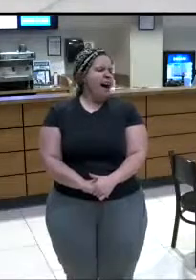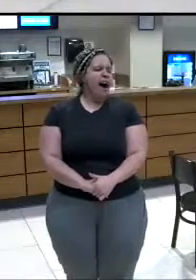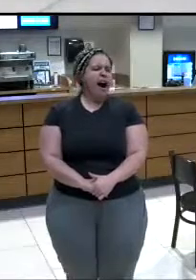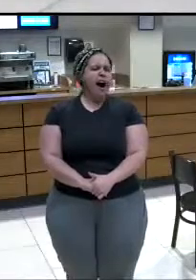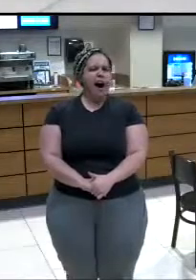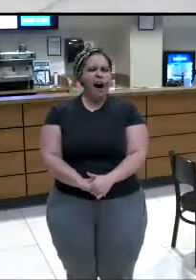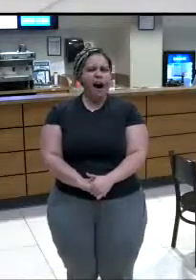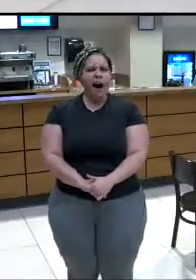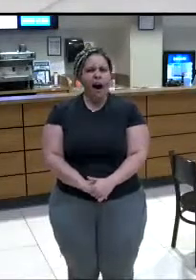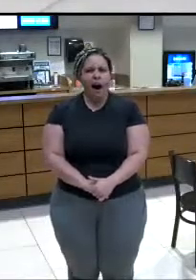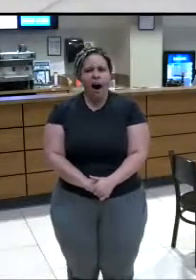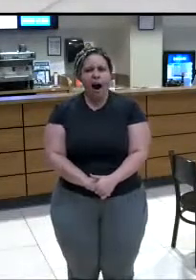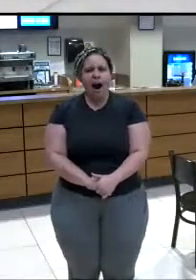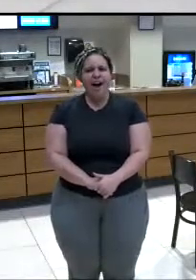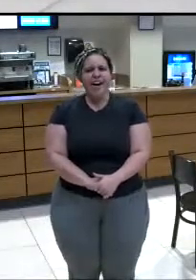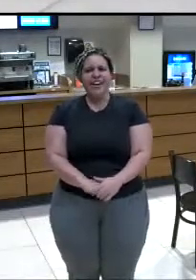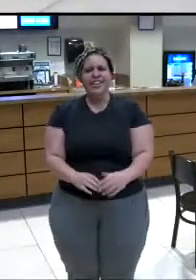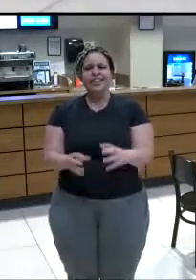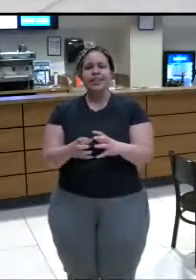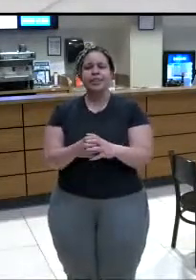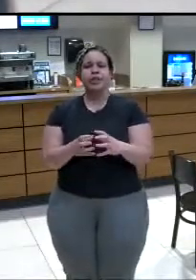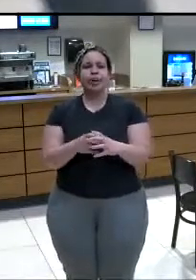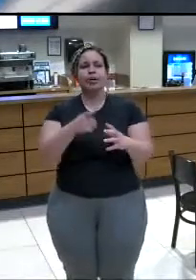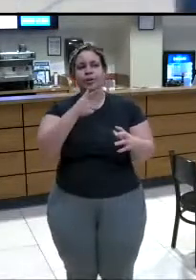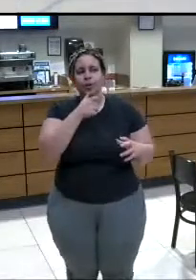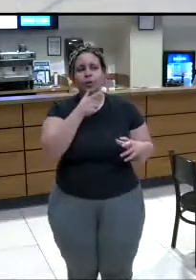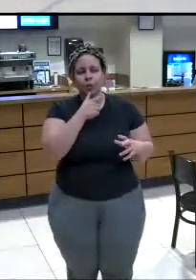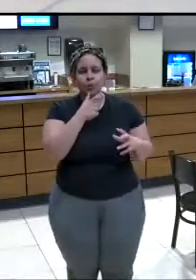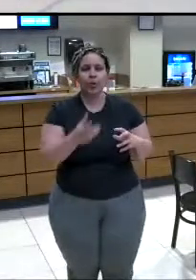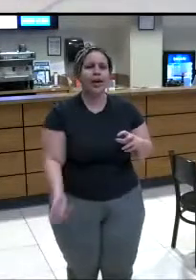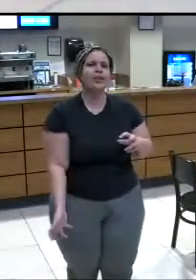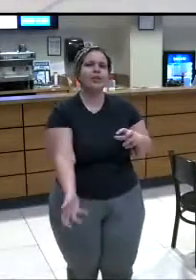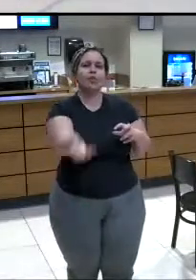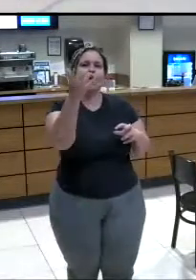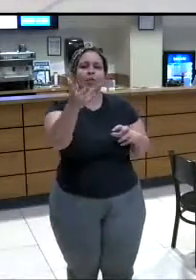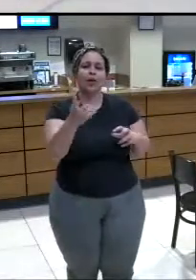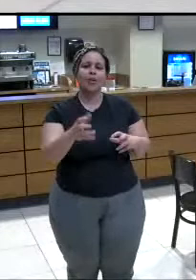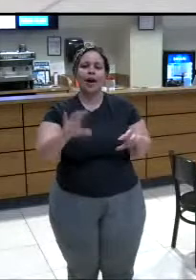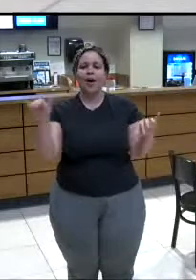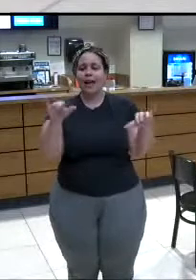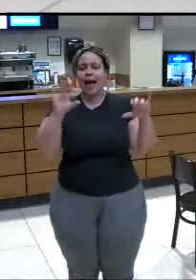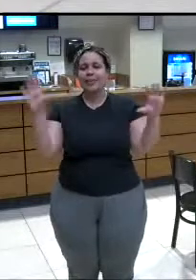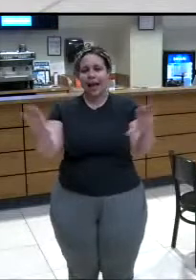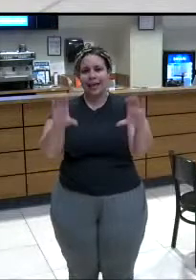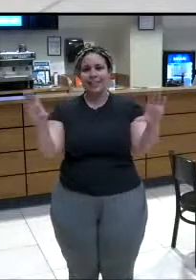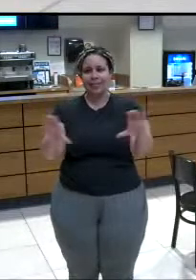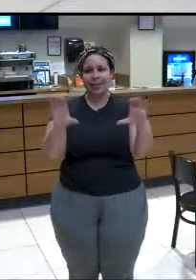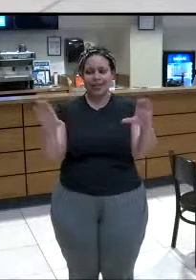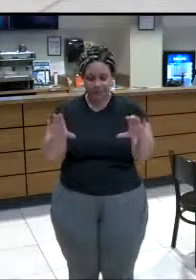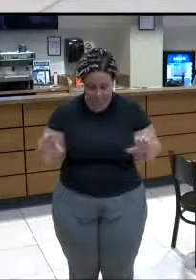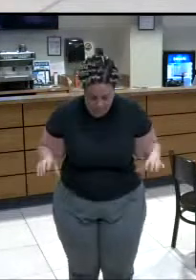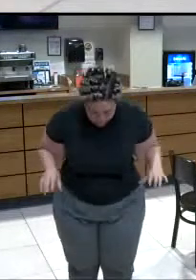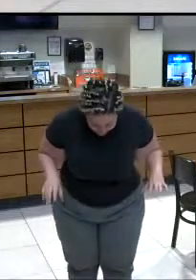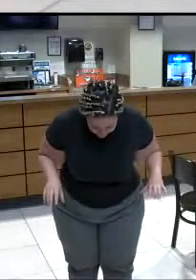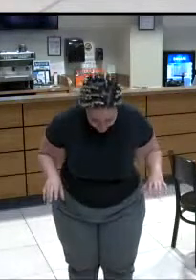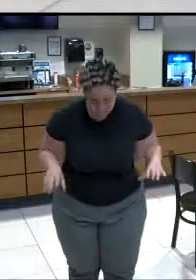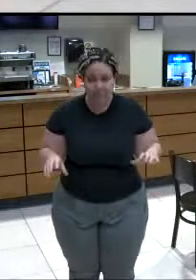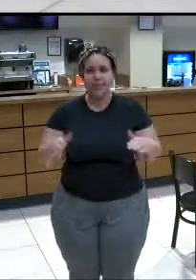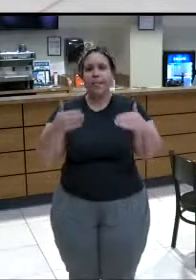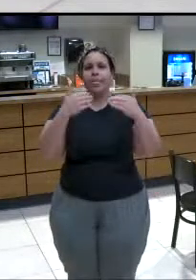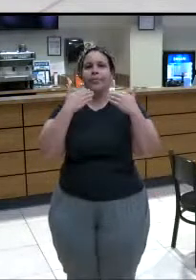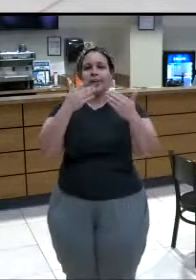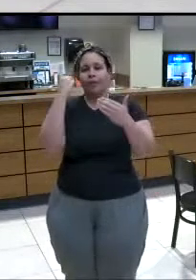So who had throw a ball around the room as what your activity for the evening? All right. Well, thank you very much